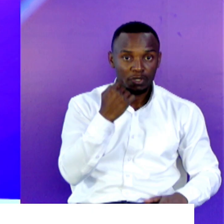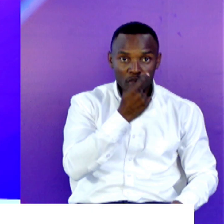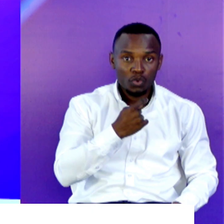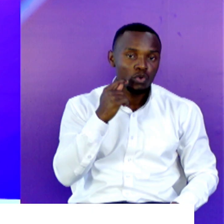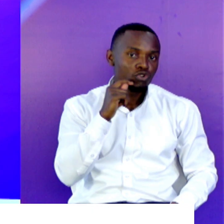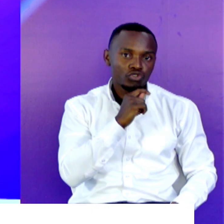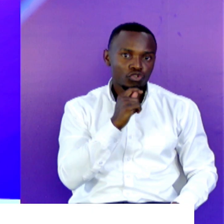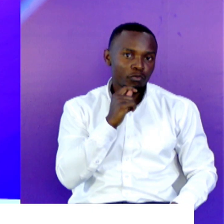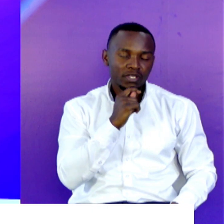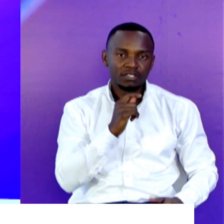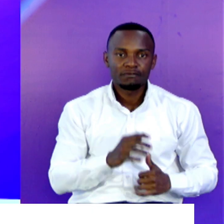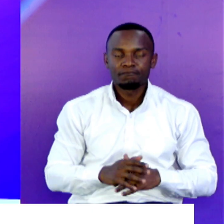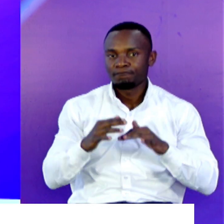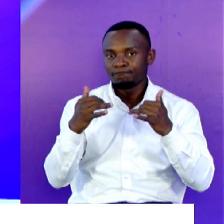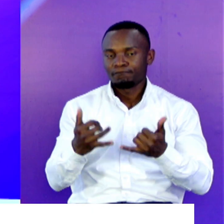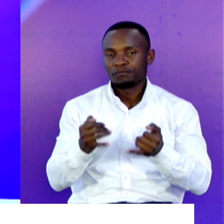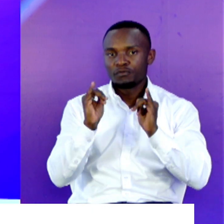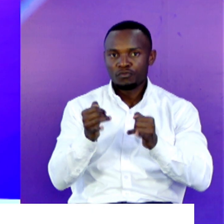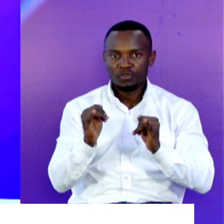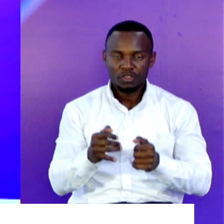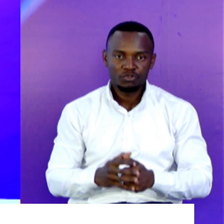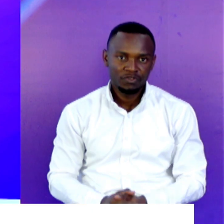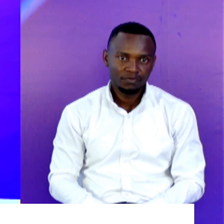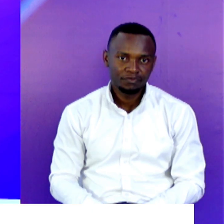stories tonight.